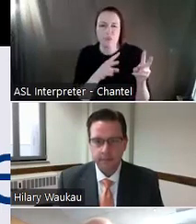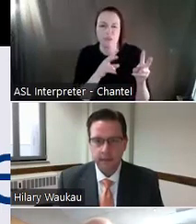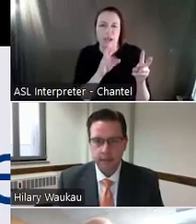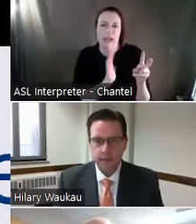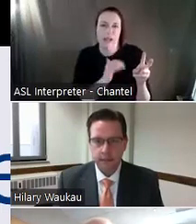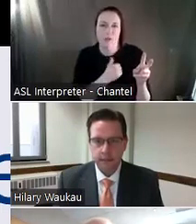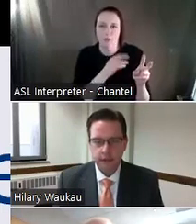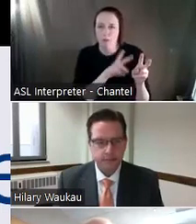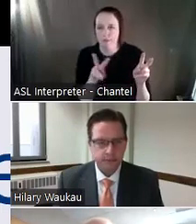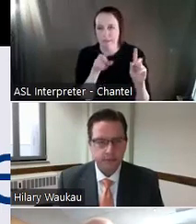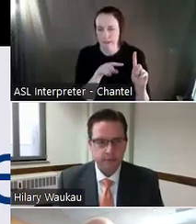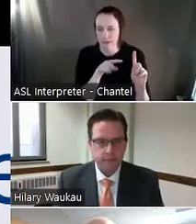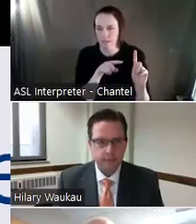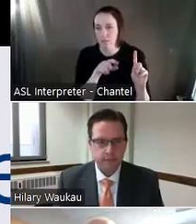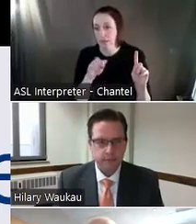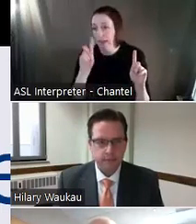budget proposal.